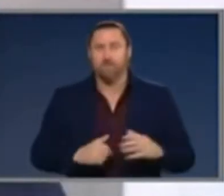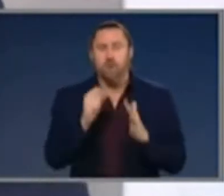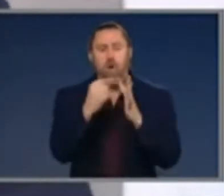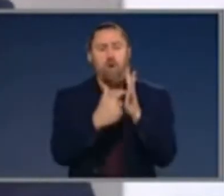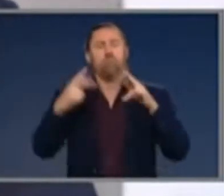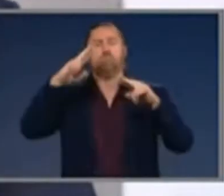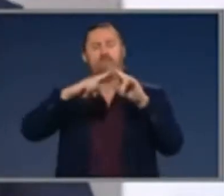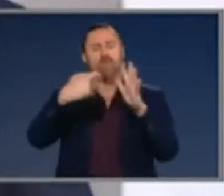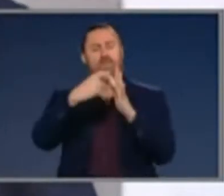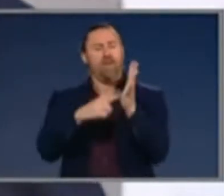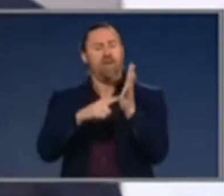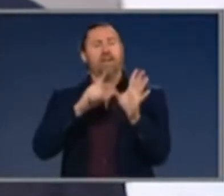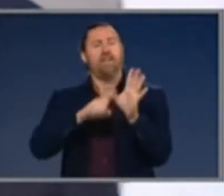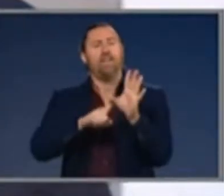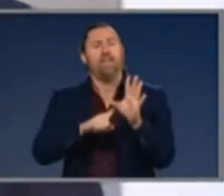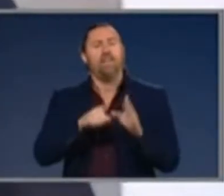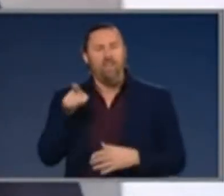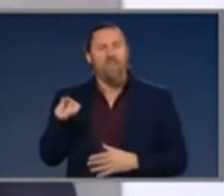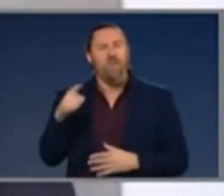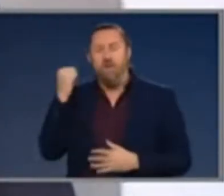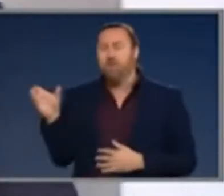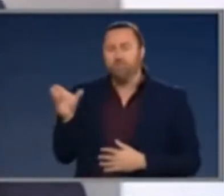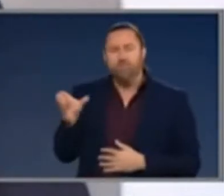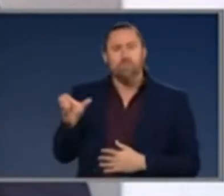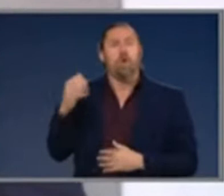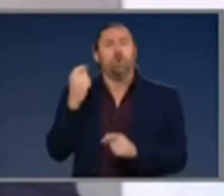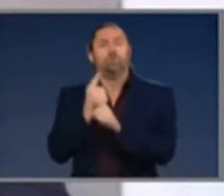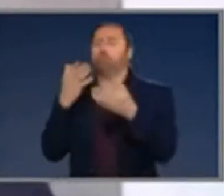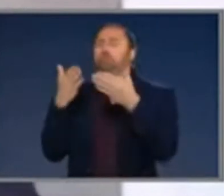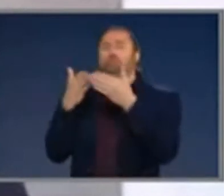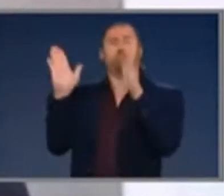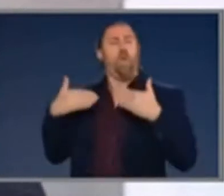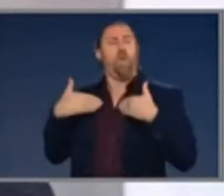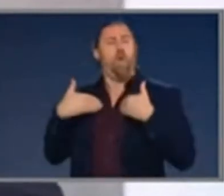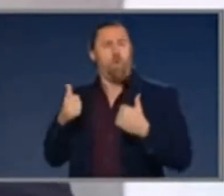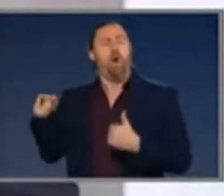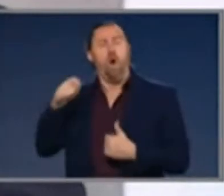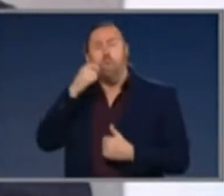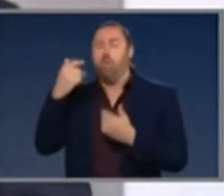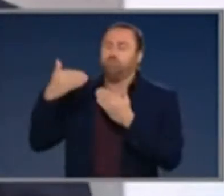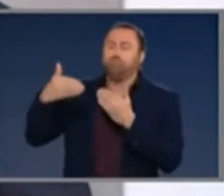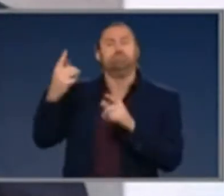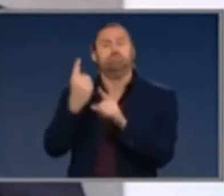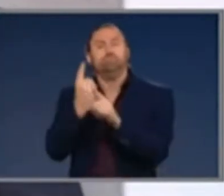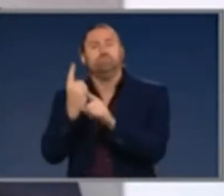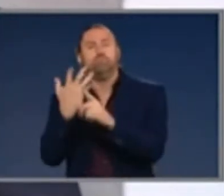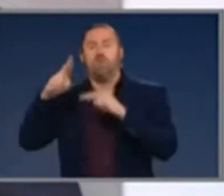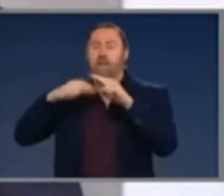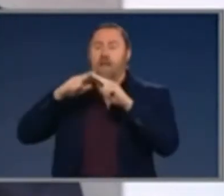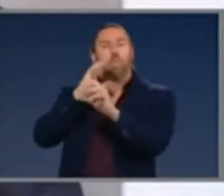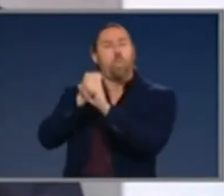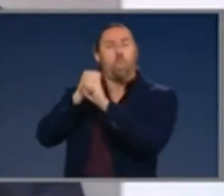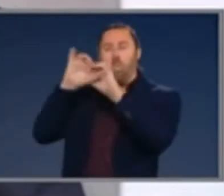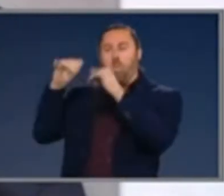Kelly would normally join me on broader issues and will continue to do that in our normal updates and briefings, whether it be on National Cabinet or on